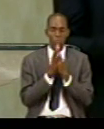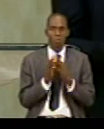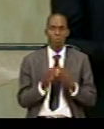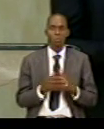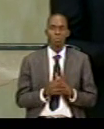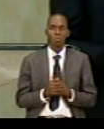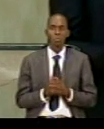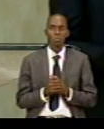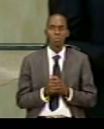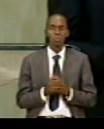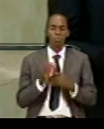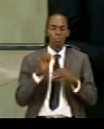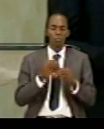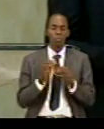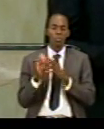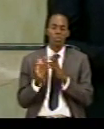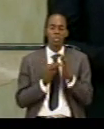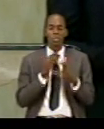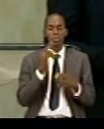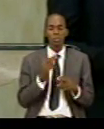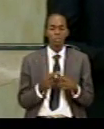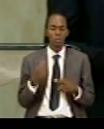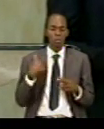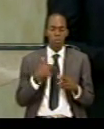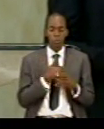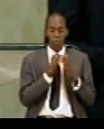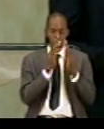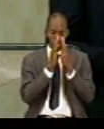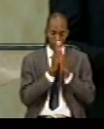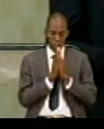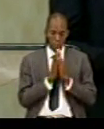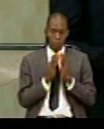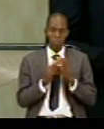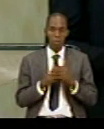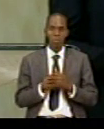In Jesus' name we pray.